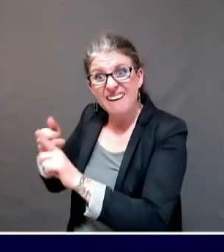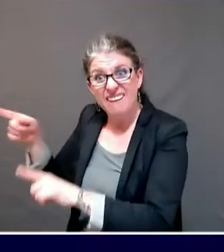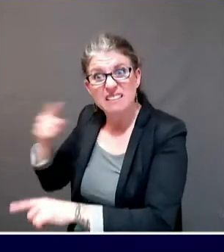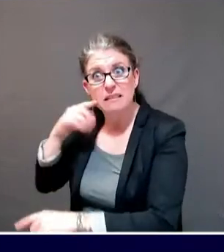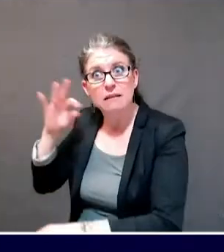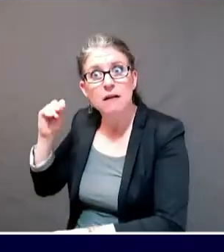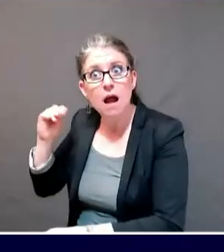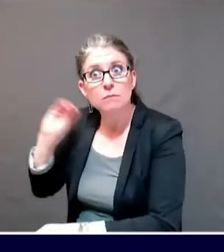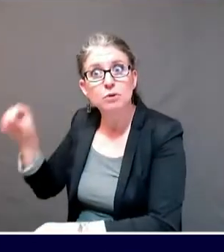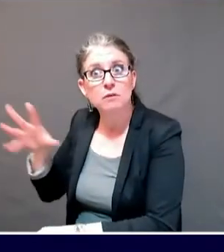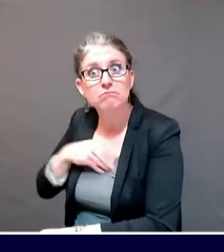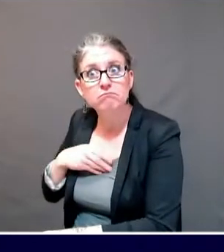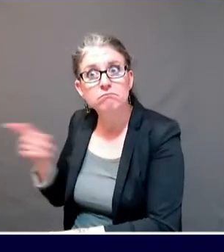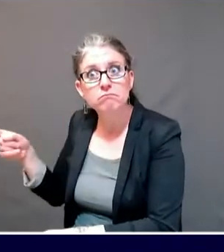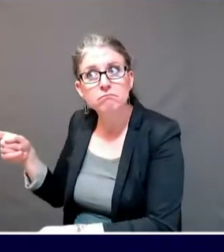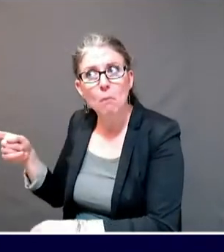possible.